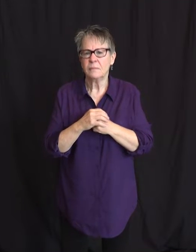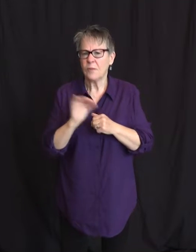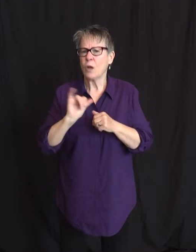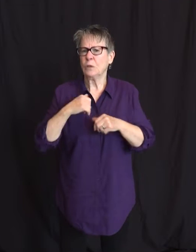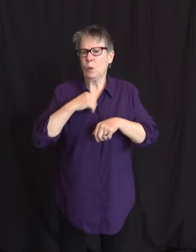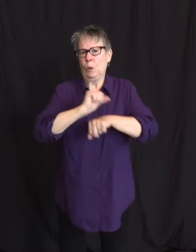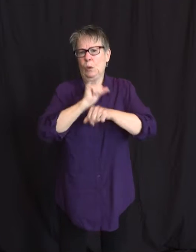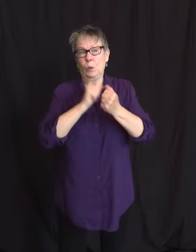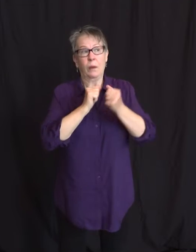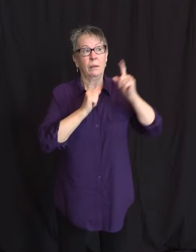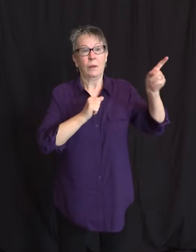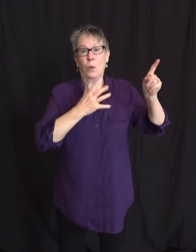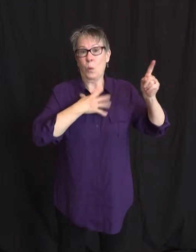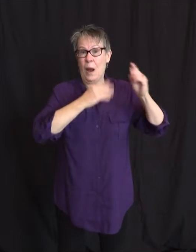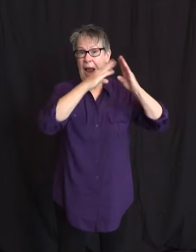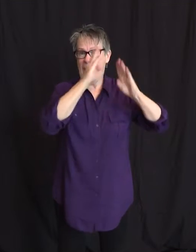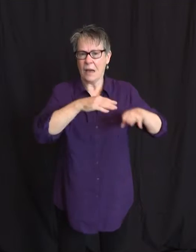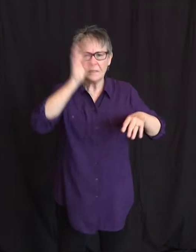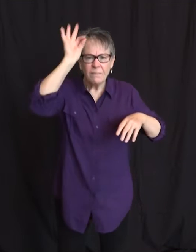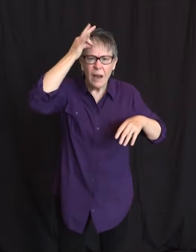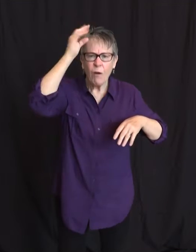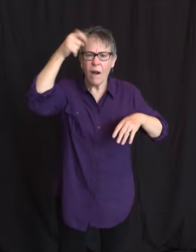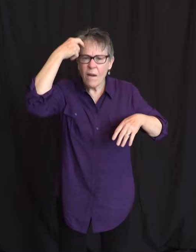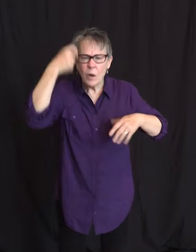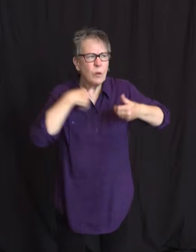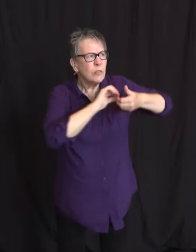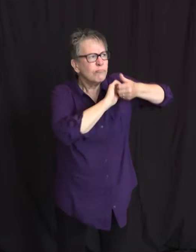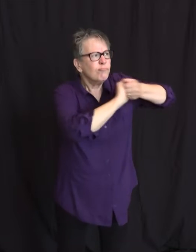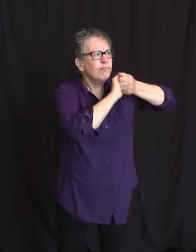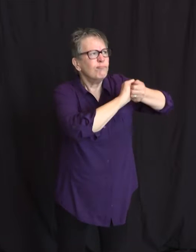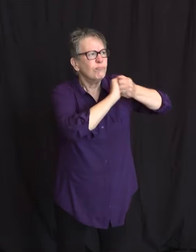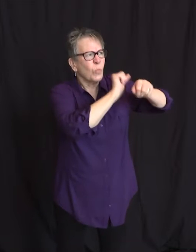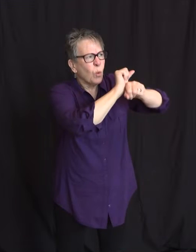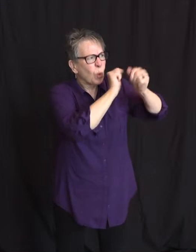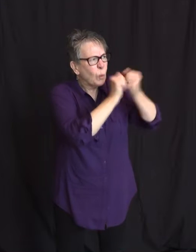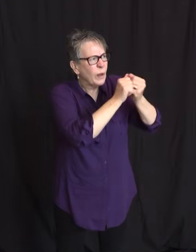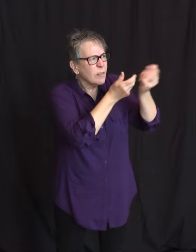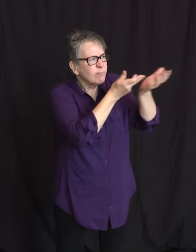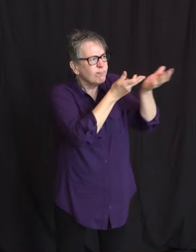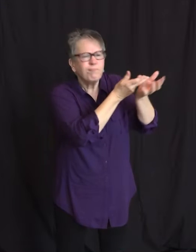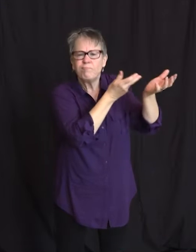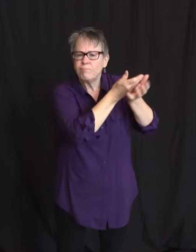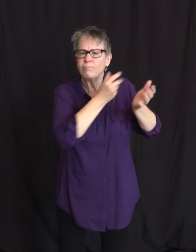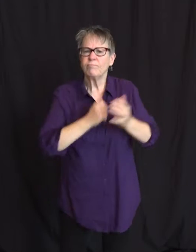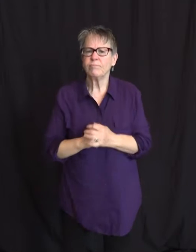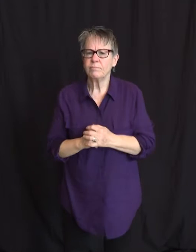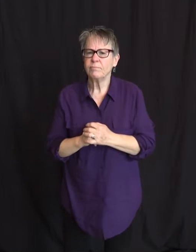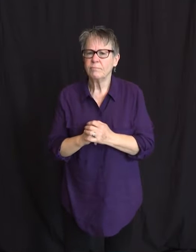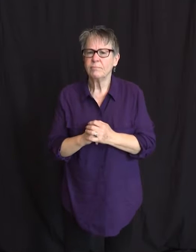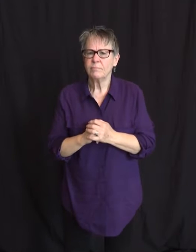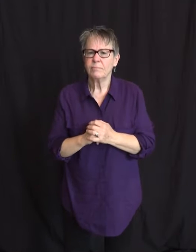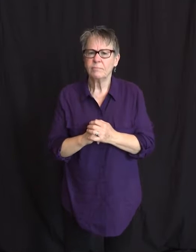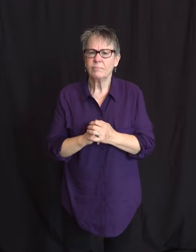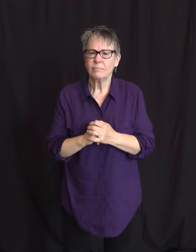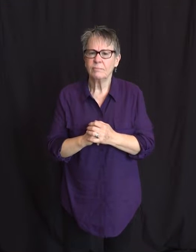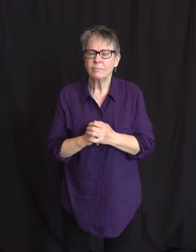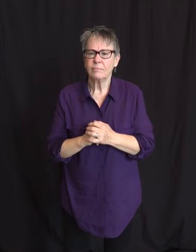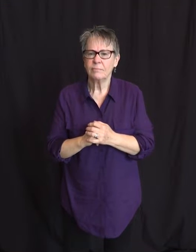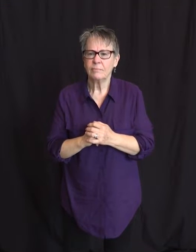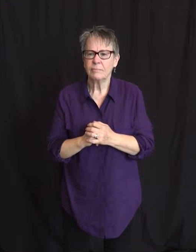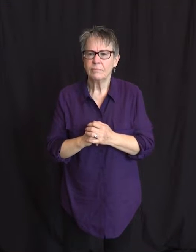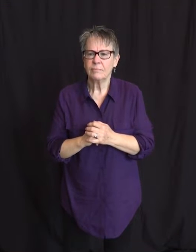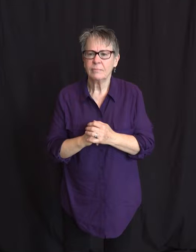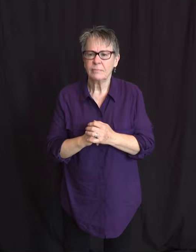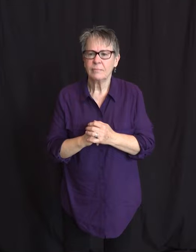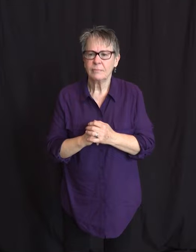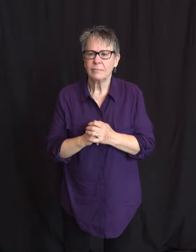third marker, robust contact tracing. Whenever a new positive COVID-19 test